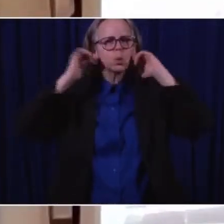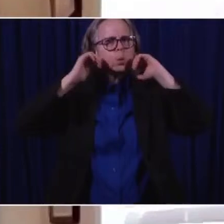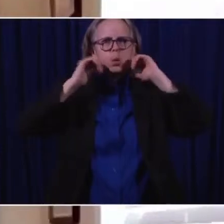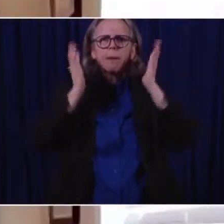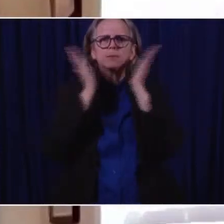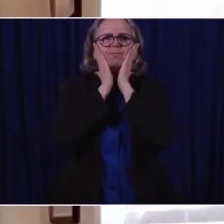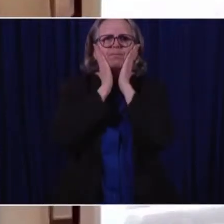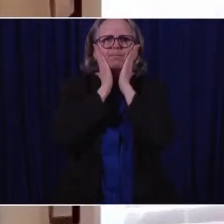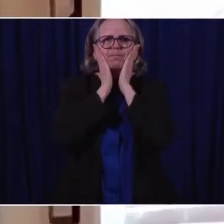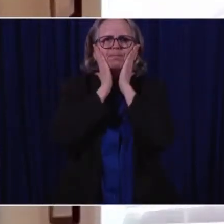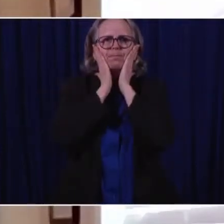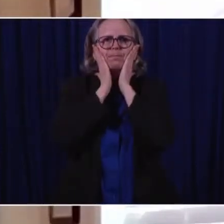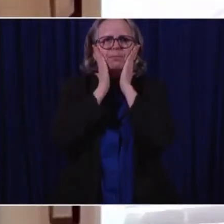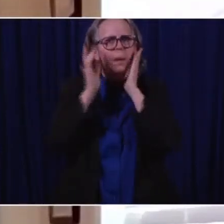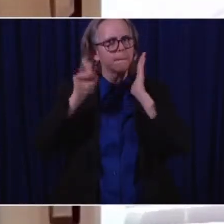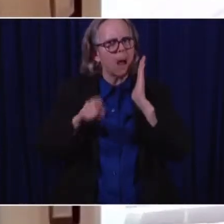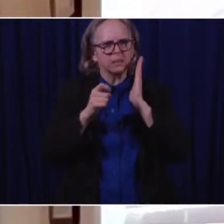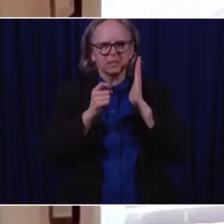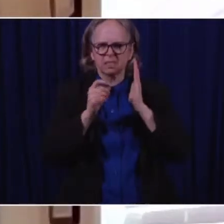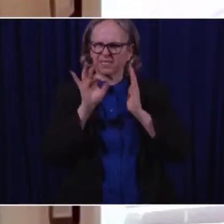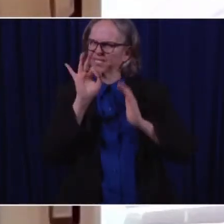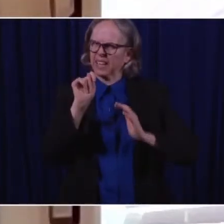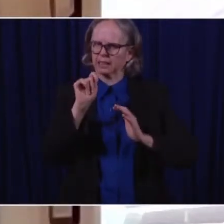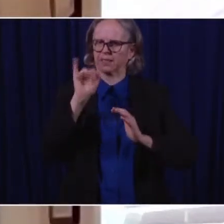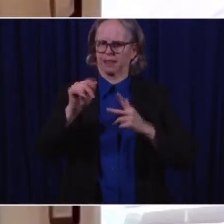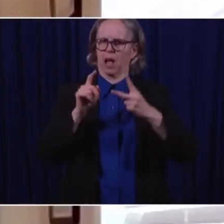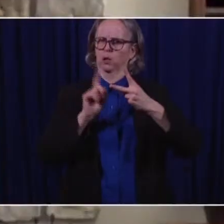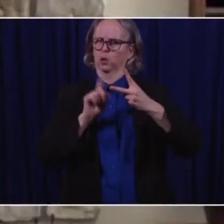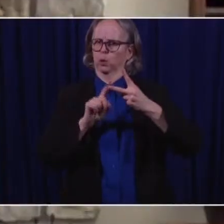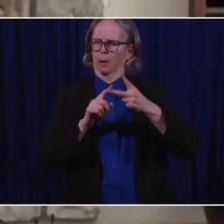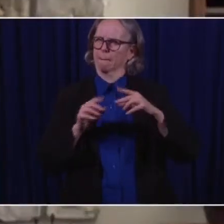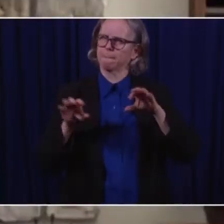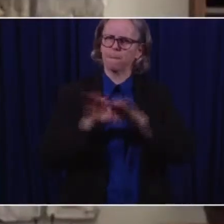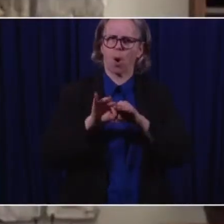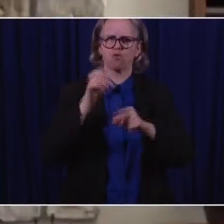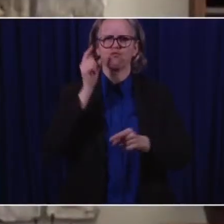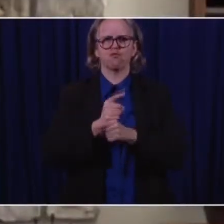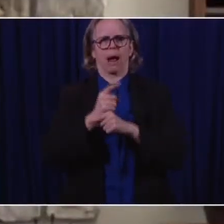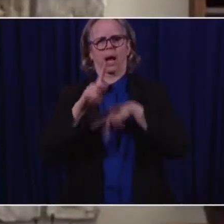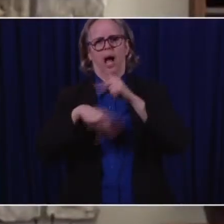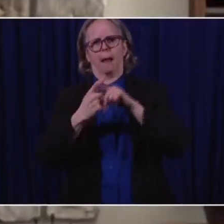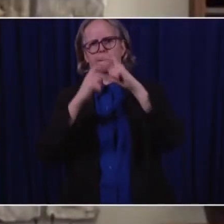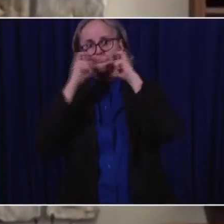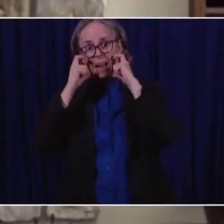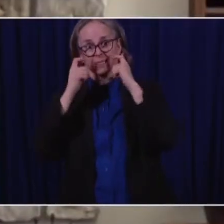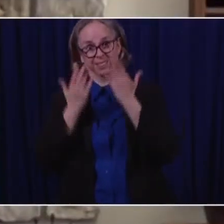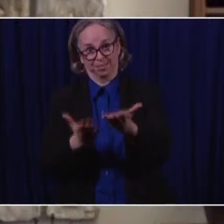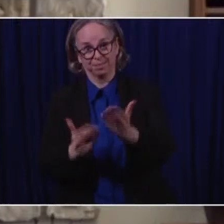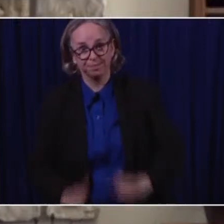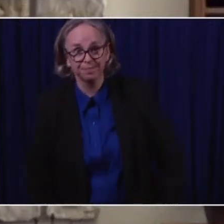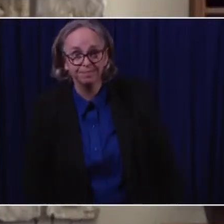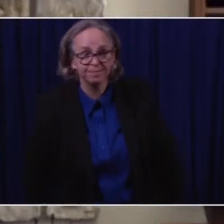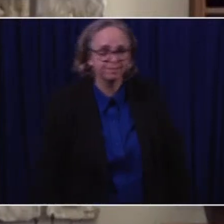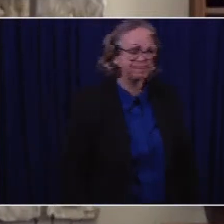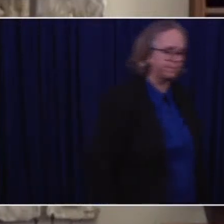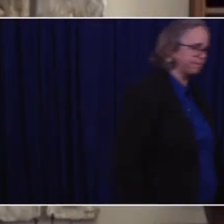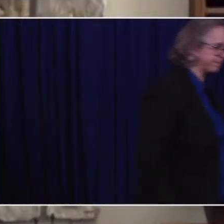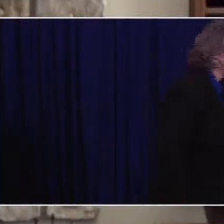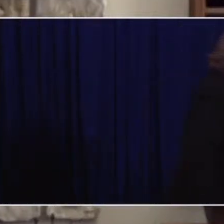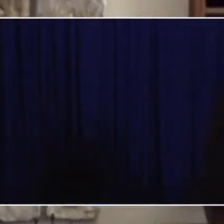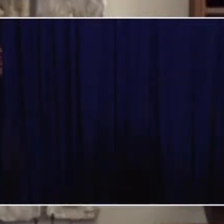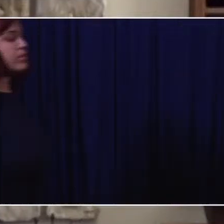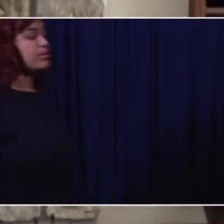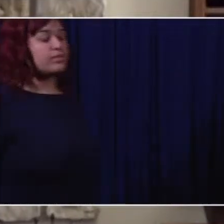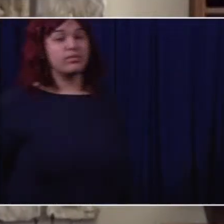snugly. Thank you, Governor. Thank you, Doctor. Next question is from Jim Oddie at WHIO in